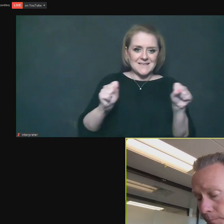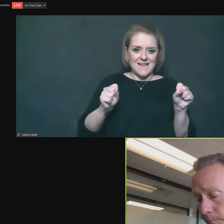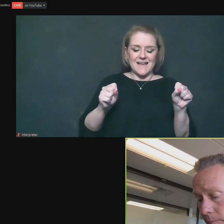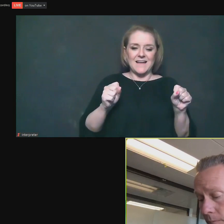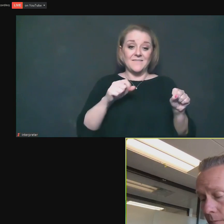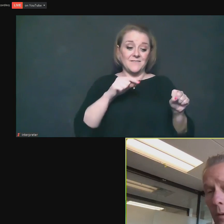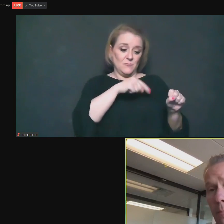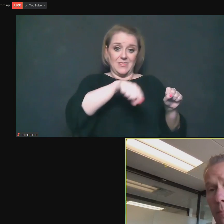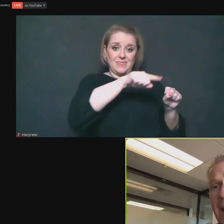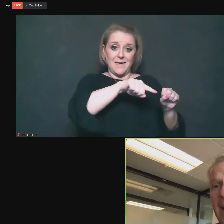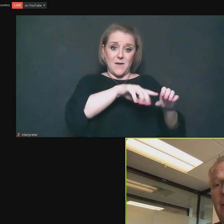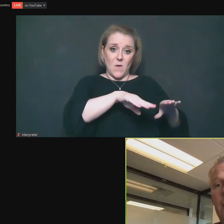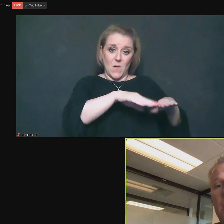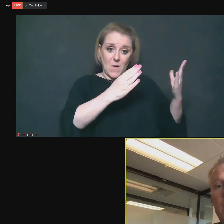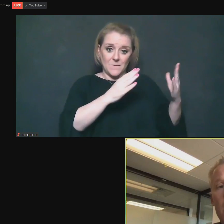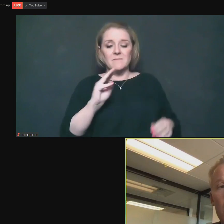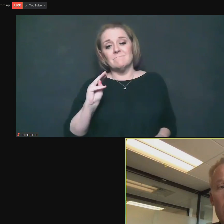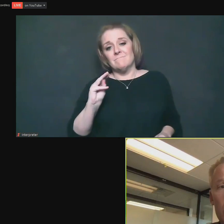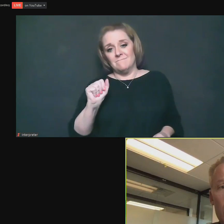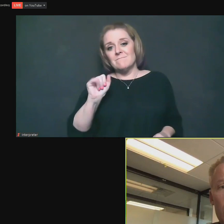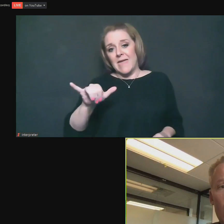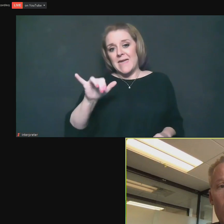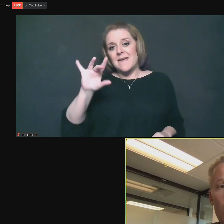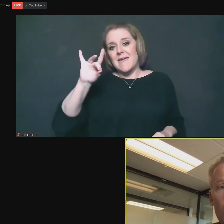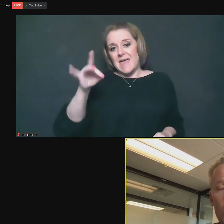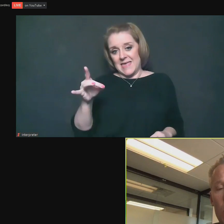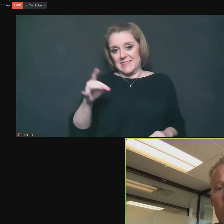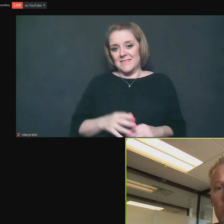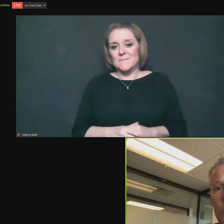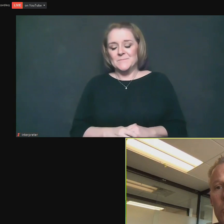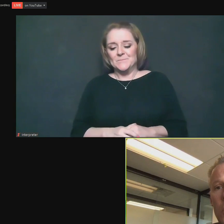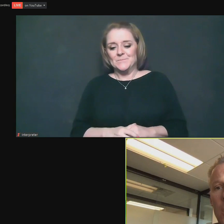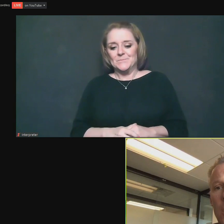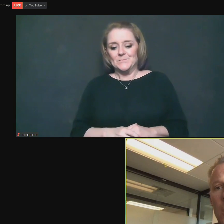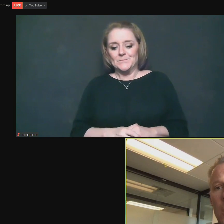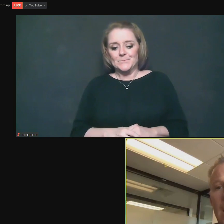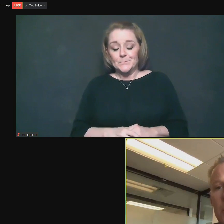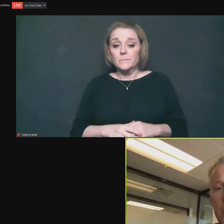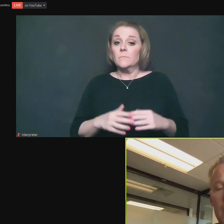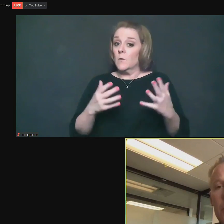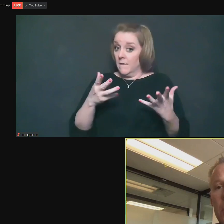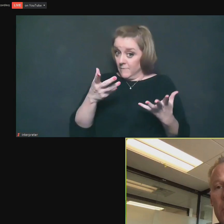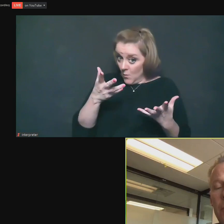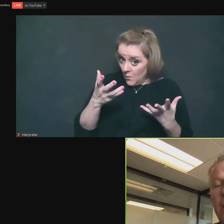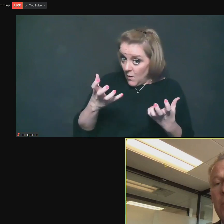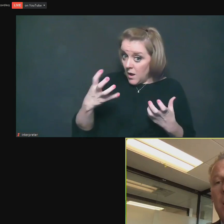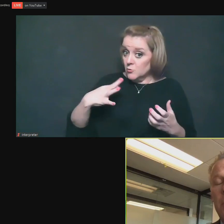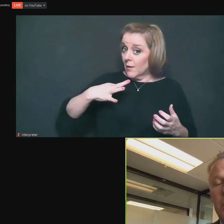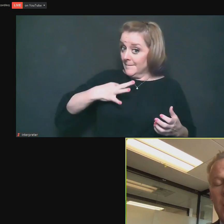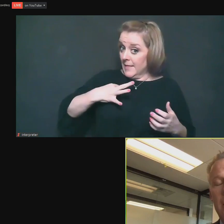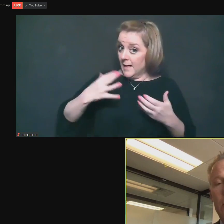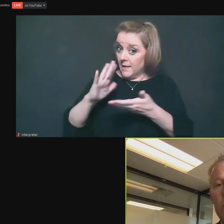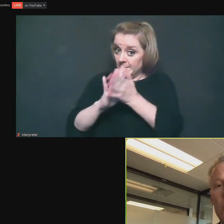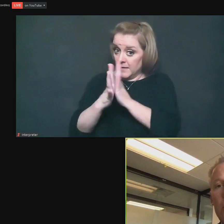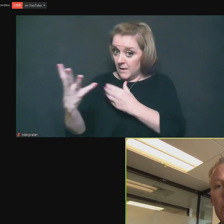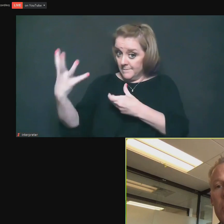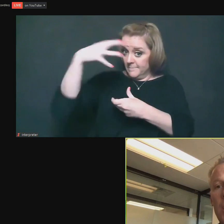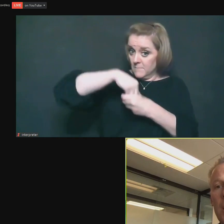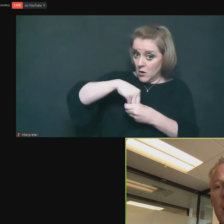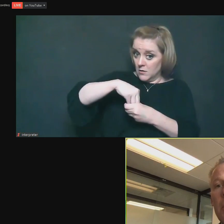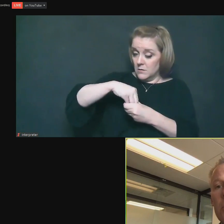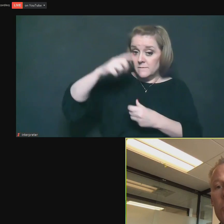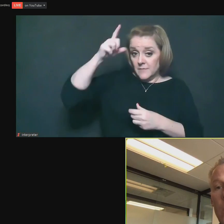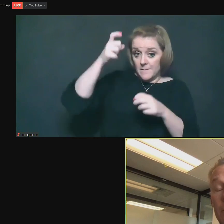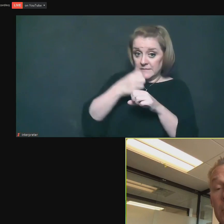on May 8th. So to apply to become certified with Lubbock Safe, you'll go to the